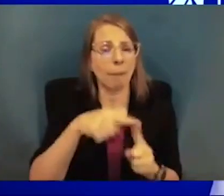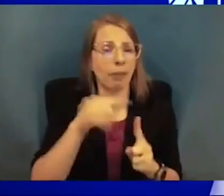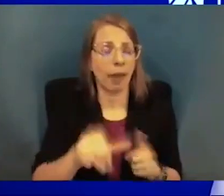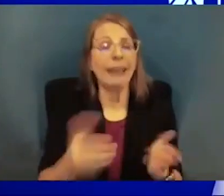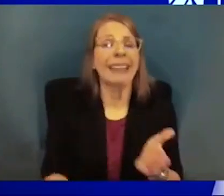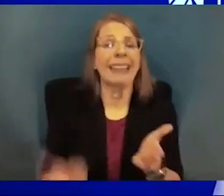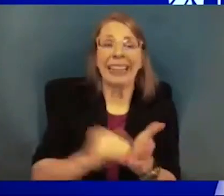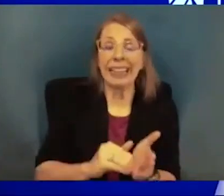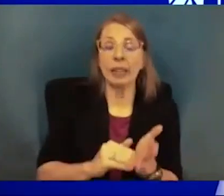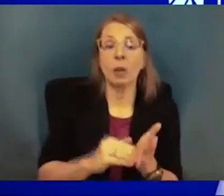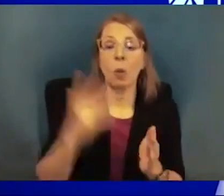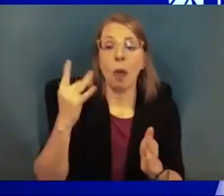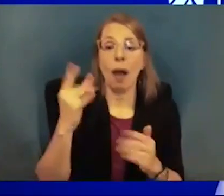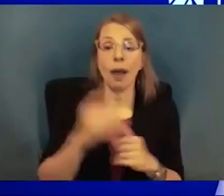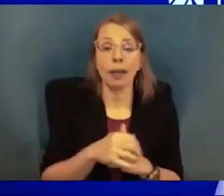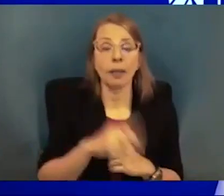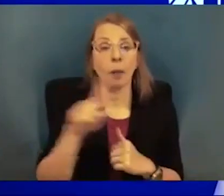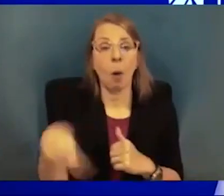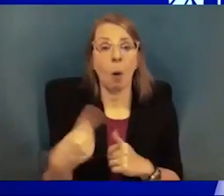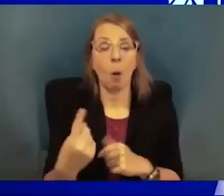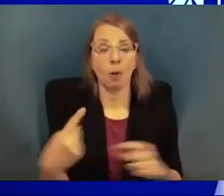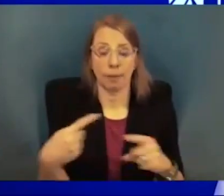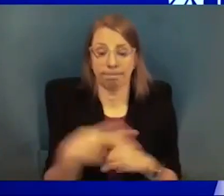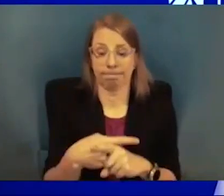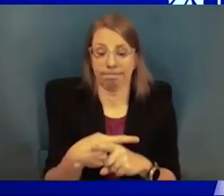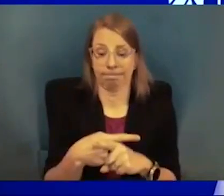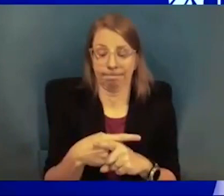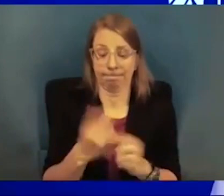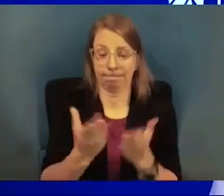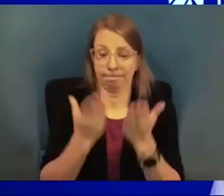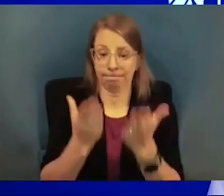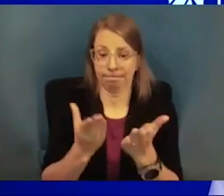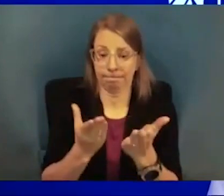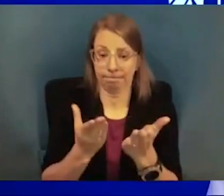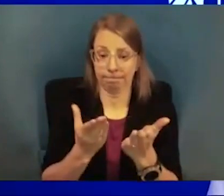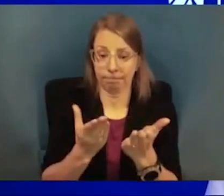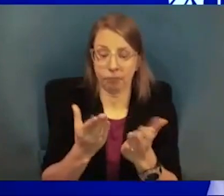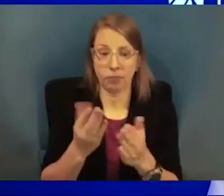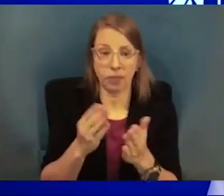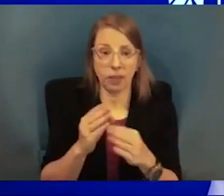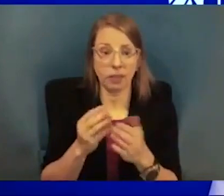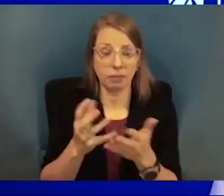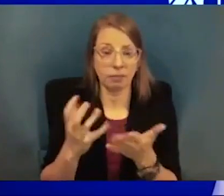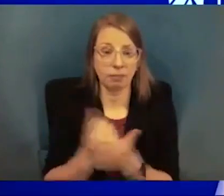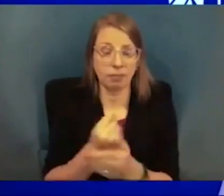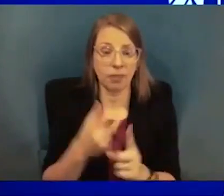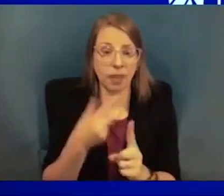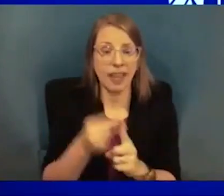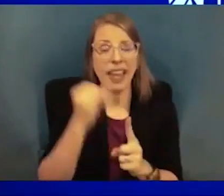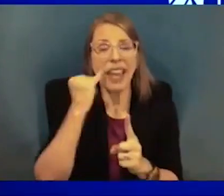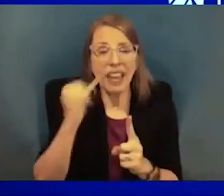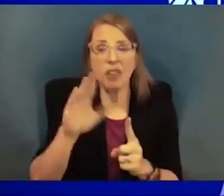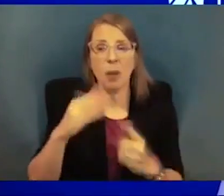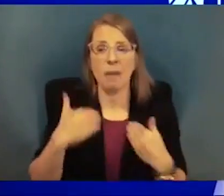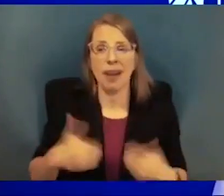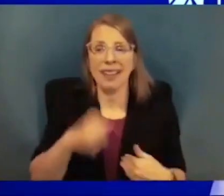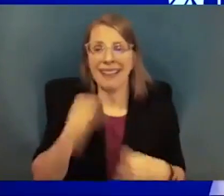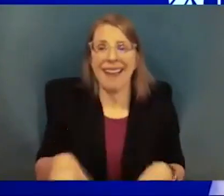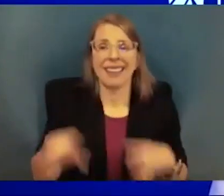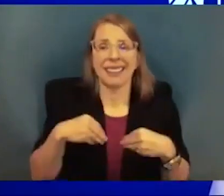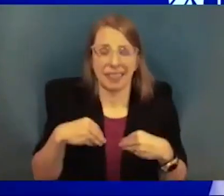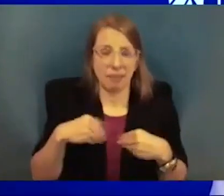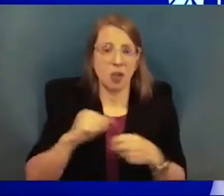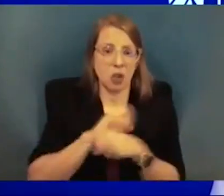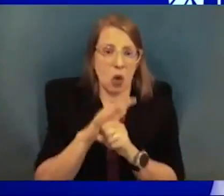because really the only contraindication to getting a COVID vaccine is if you've had a reaction to a COVID vaccine or any of